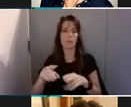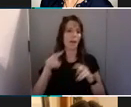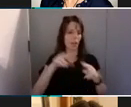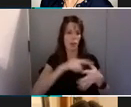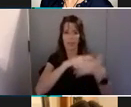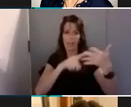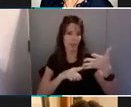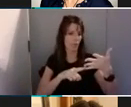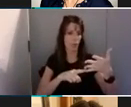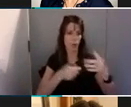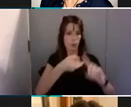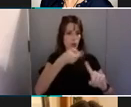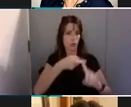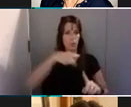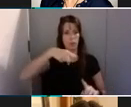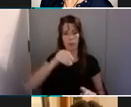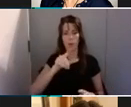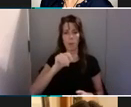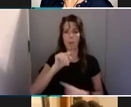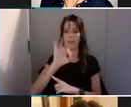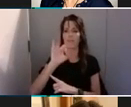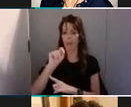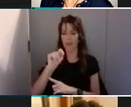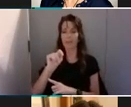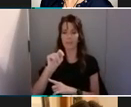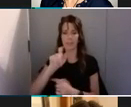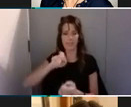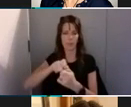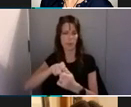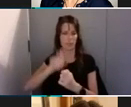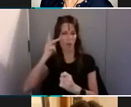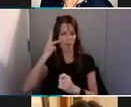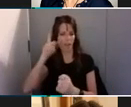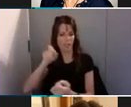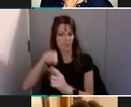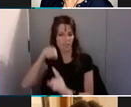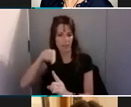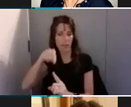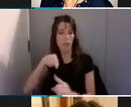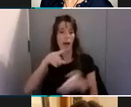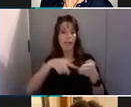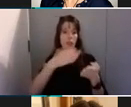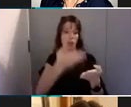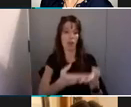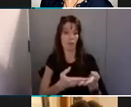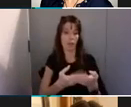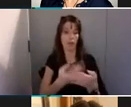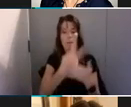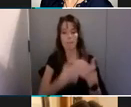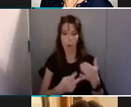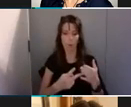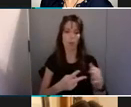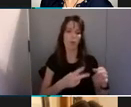PolitiFact, which really focuses on specifically on politics, and I can fact check. They fact check both of the